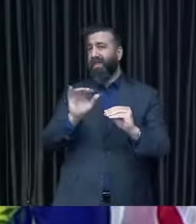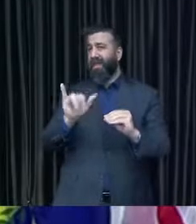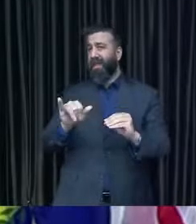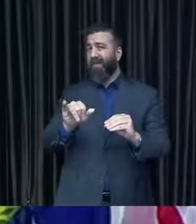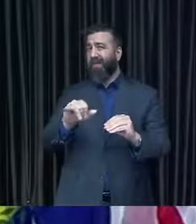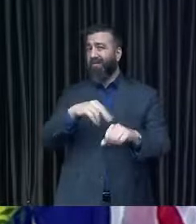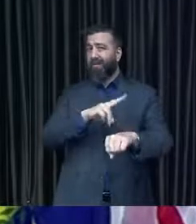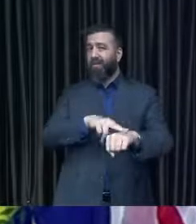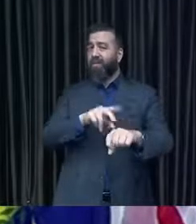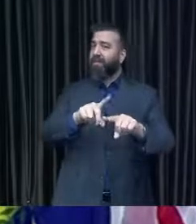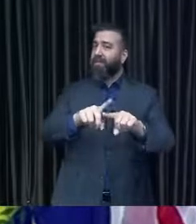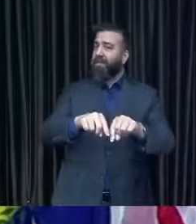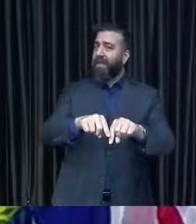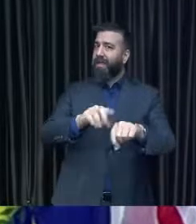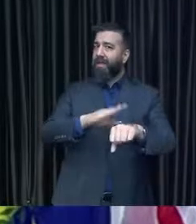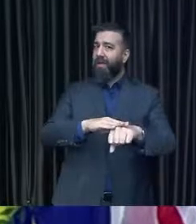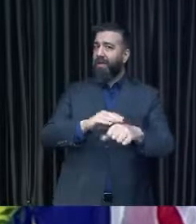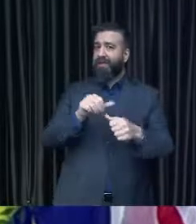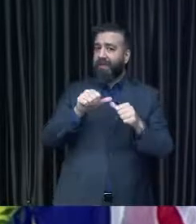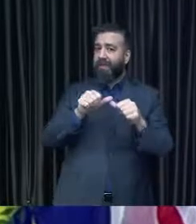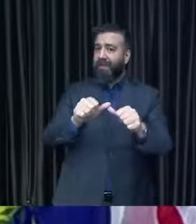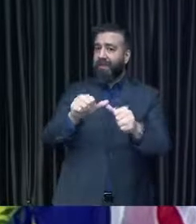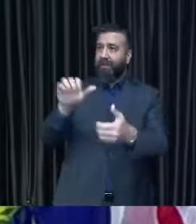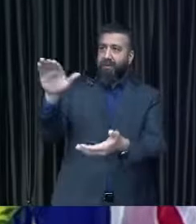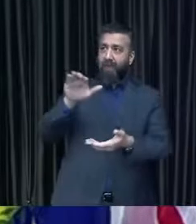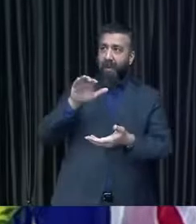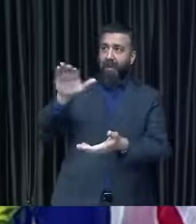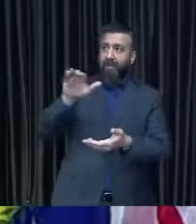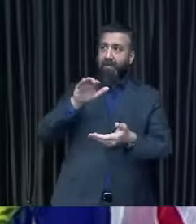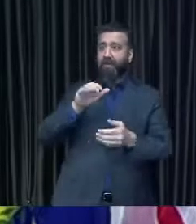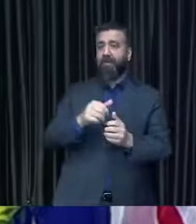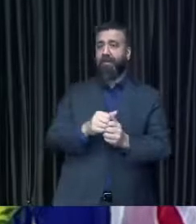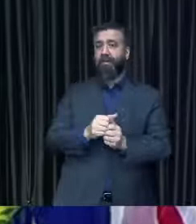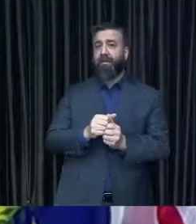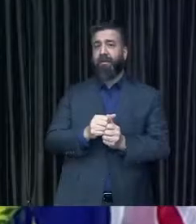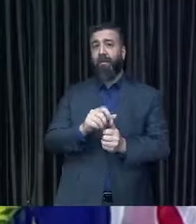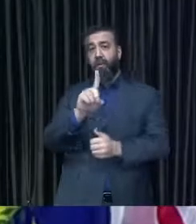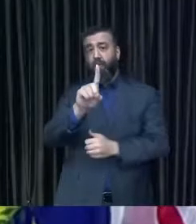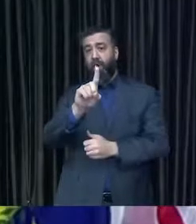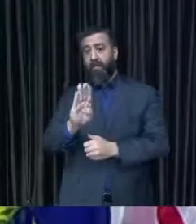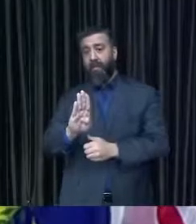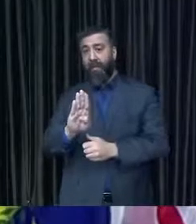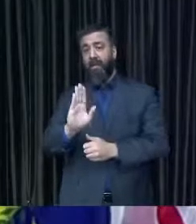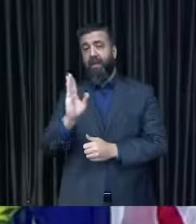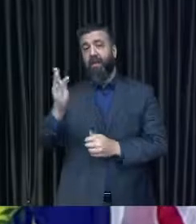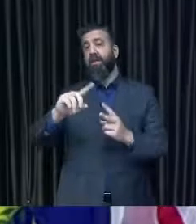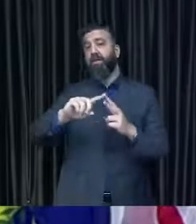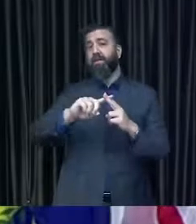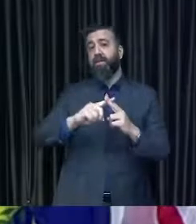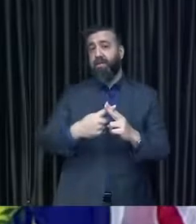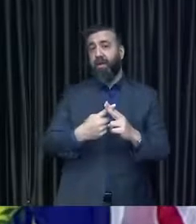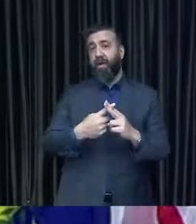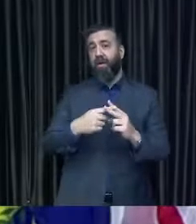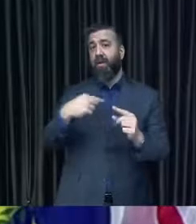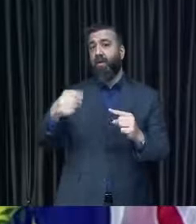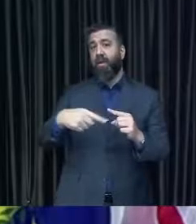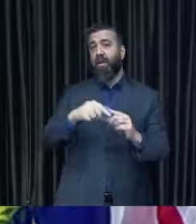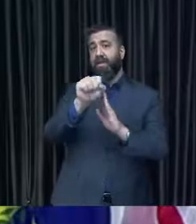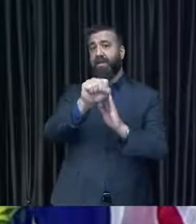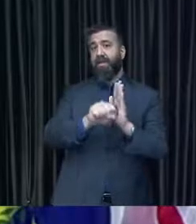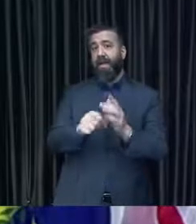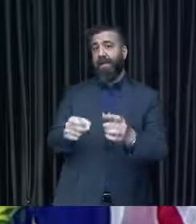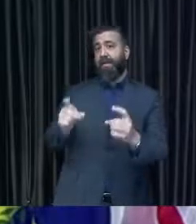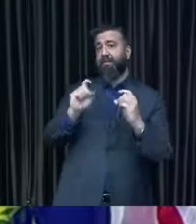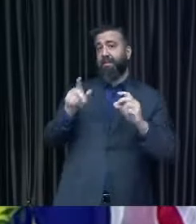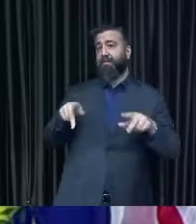be dependent on the continued supply of vaccine. 1B will start when the state gives us